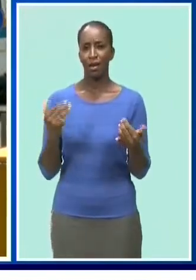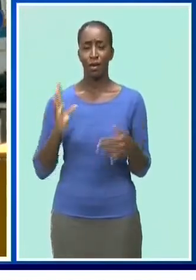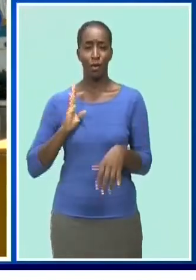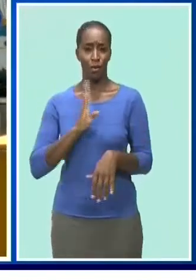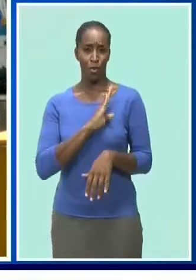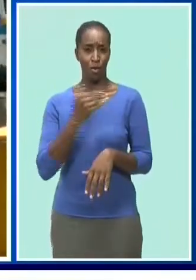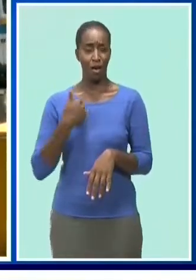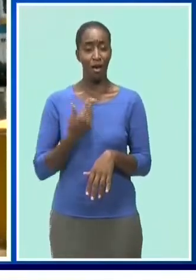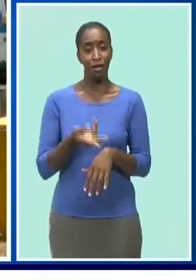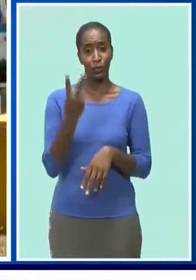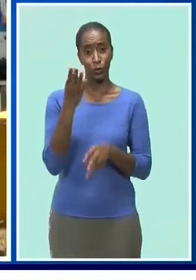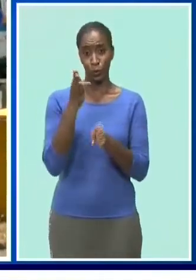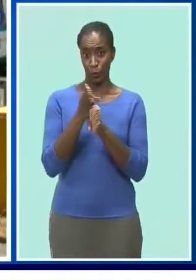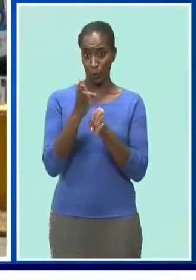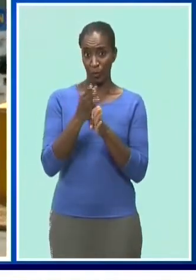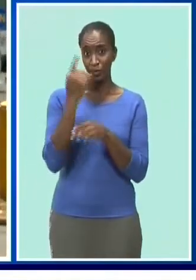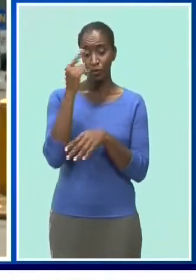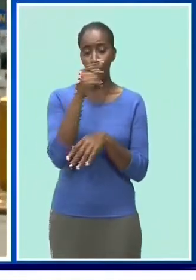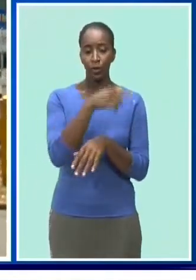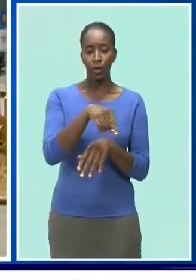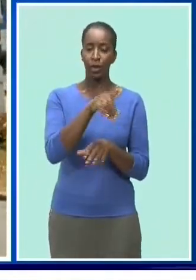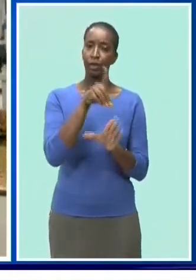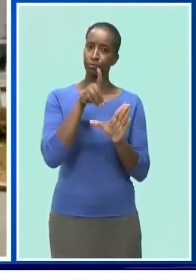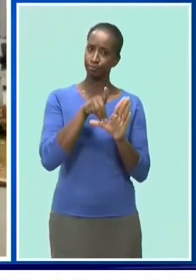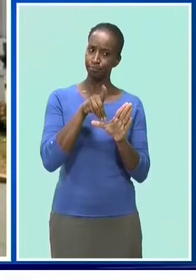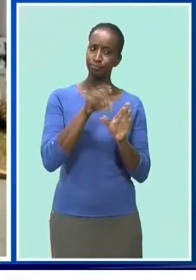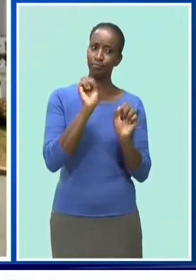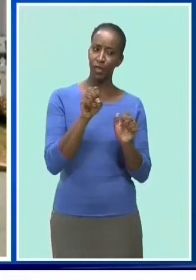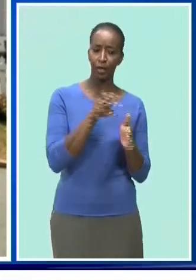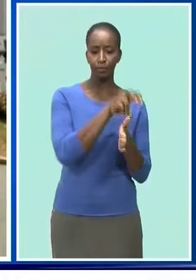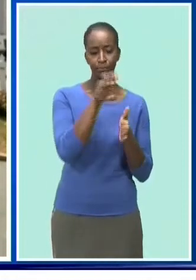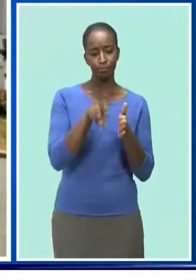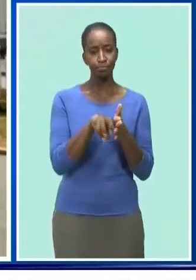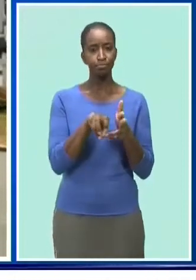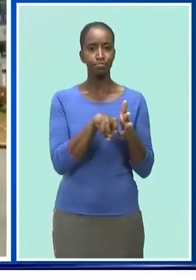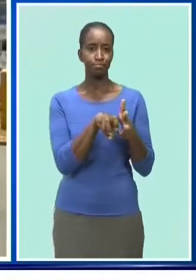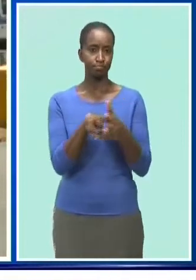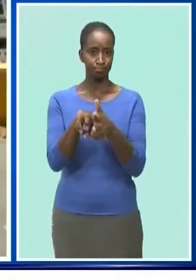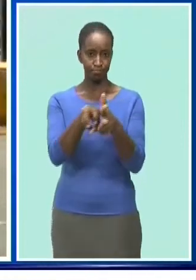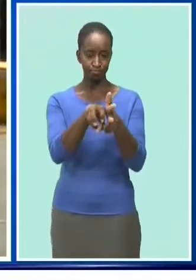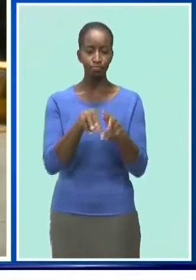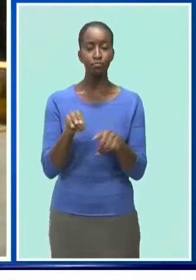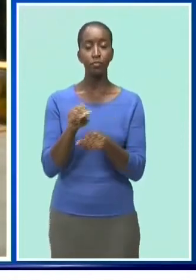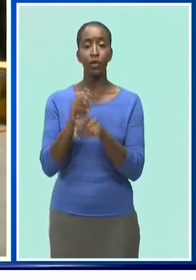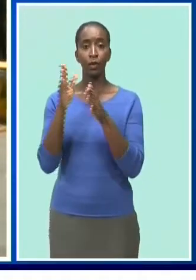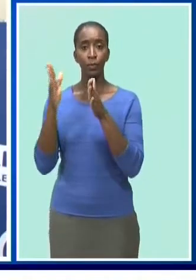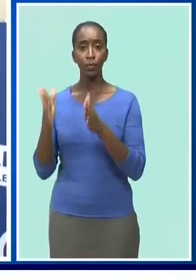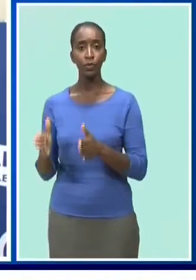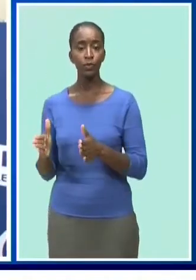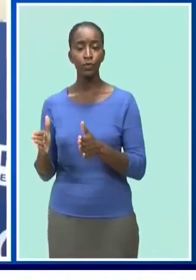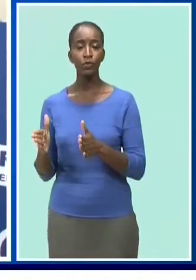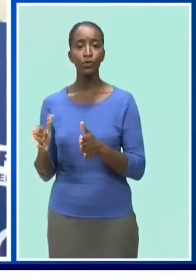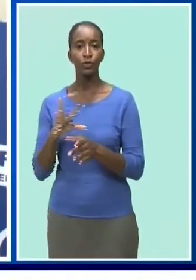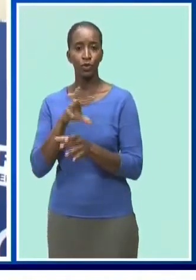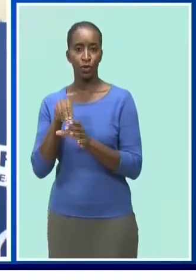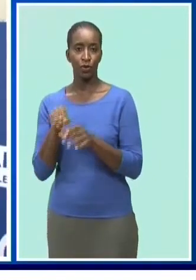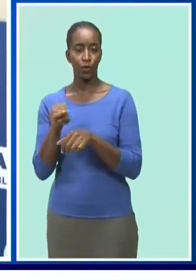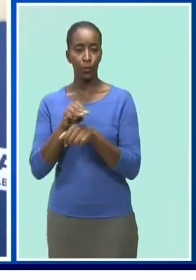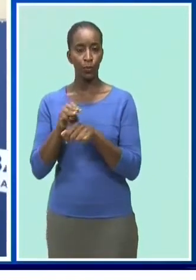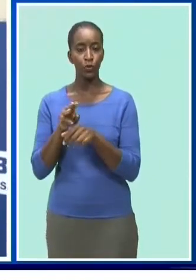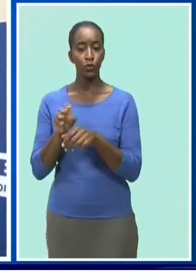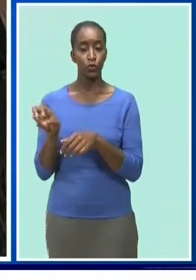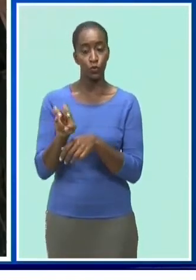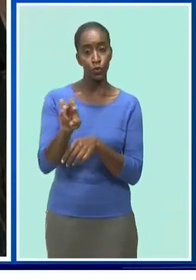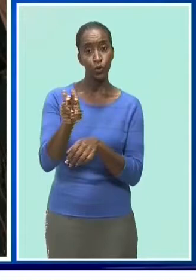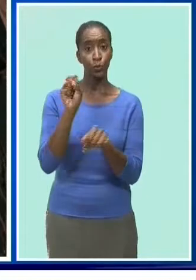specifically to transport people with disabilities. But Minister in the Ministry of Transport, Works and Maintenance, Peter Phillips, says more